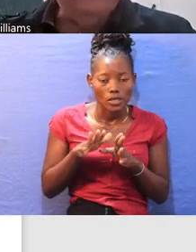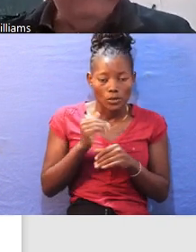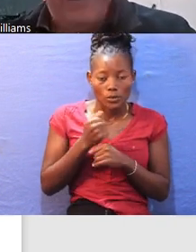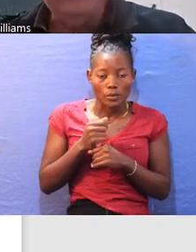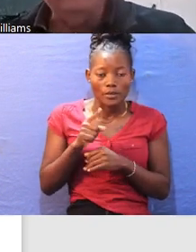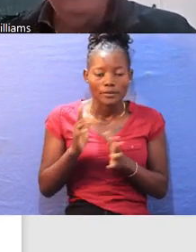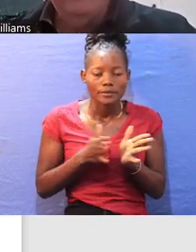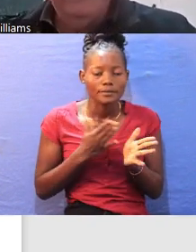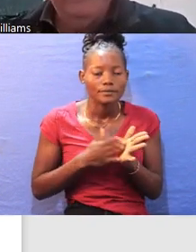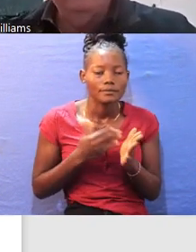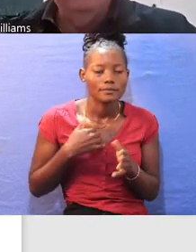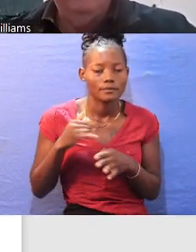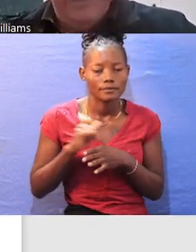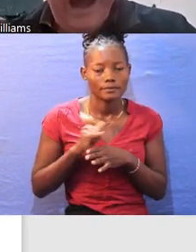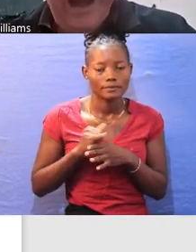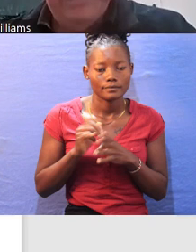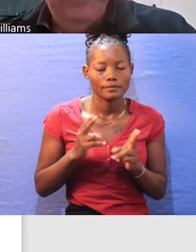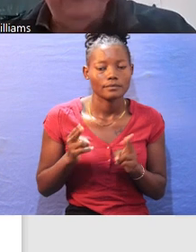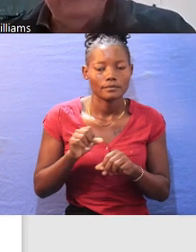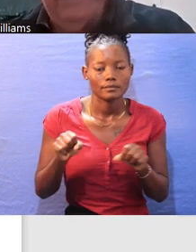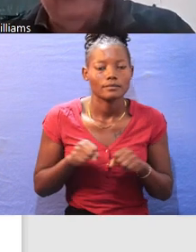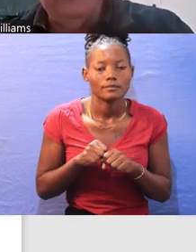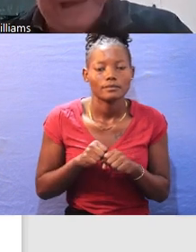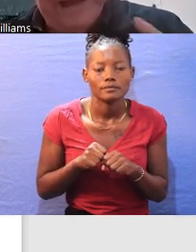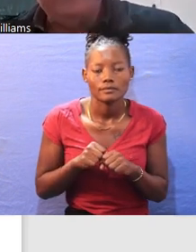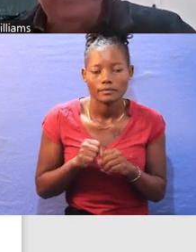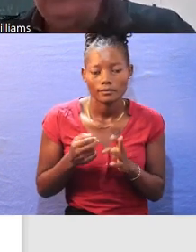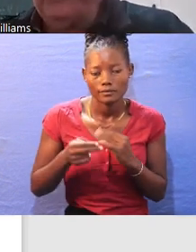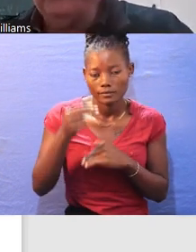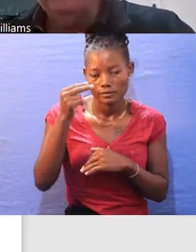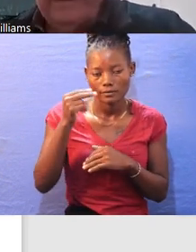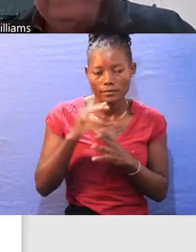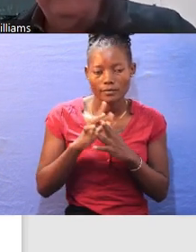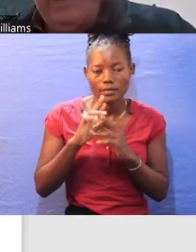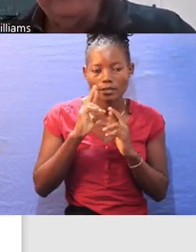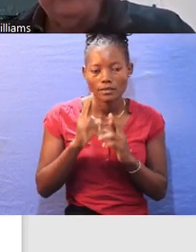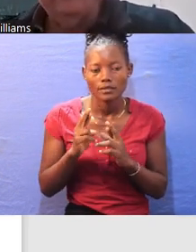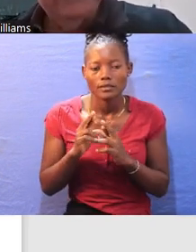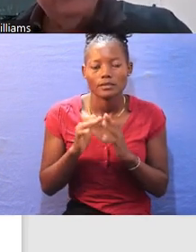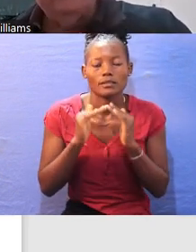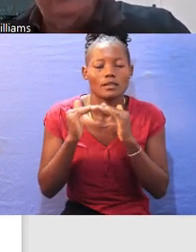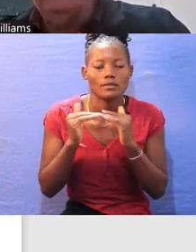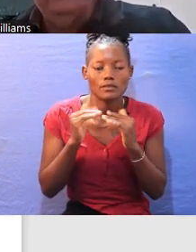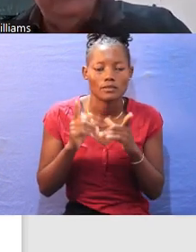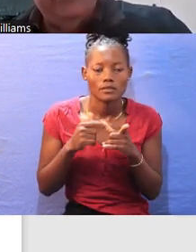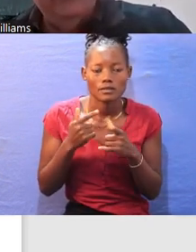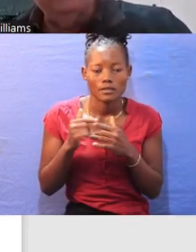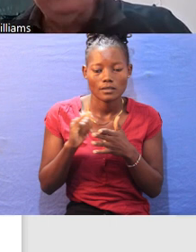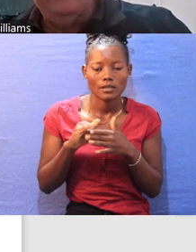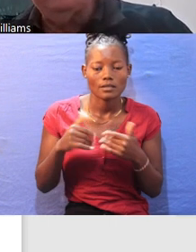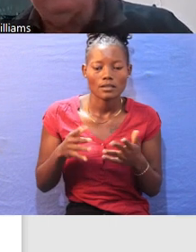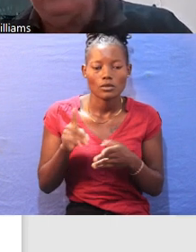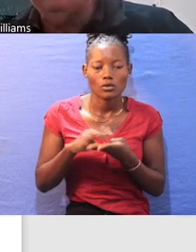system to fire at high output levels, and that's how you get faster. So if